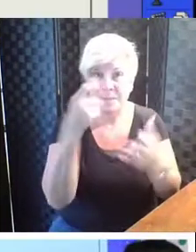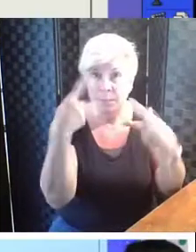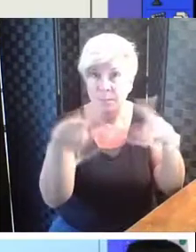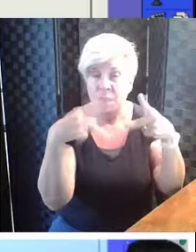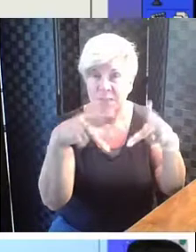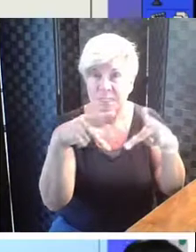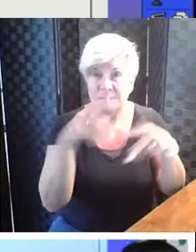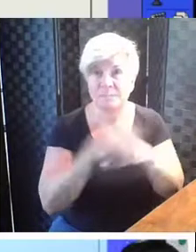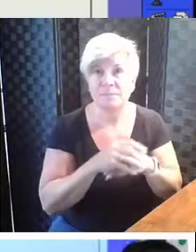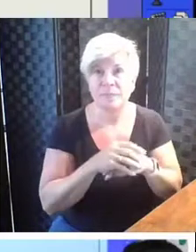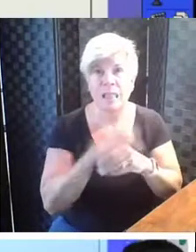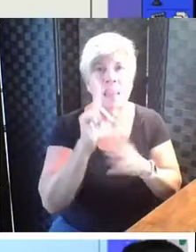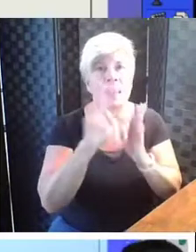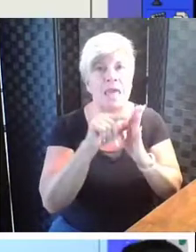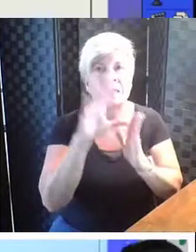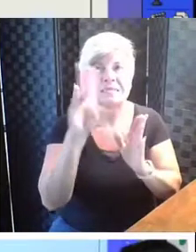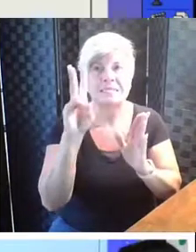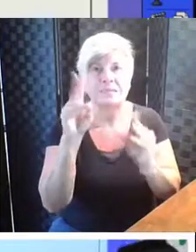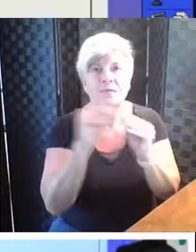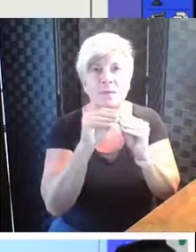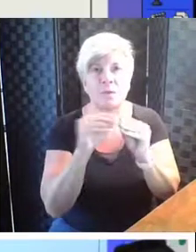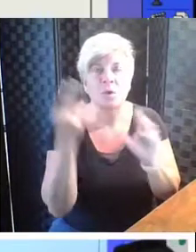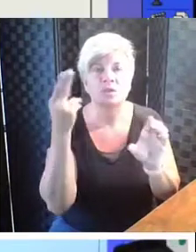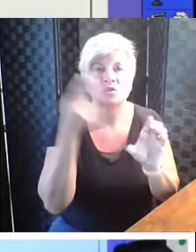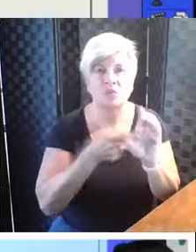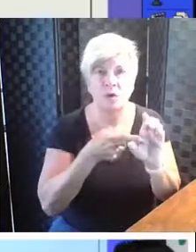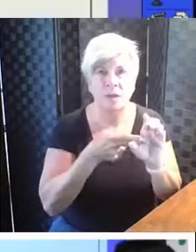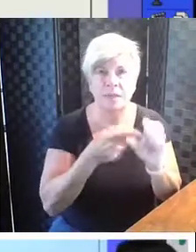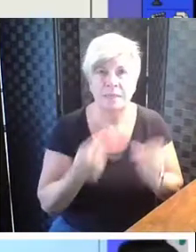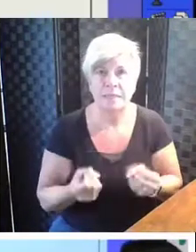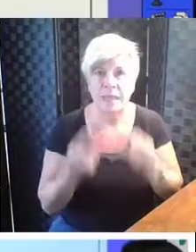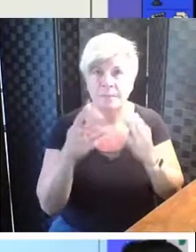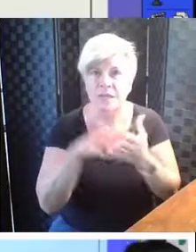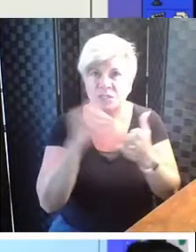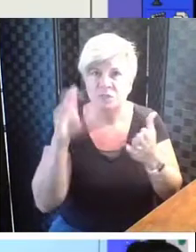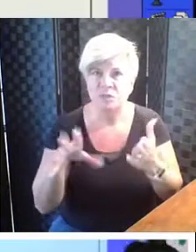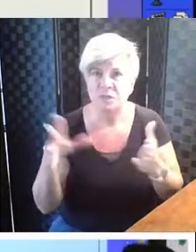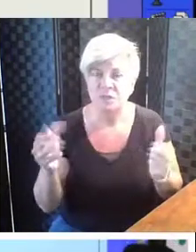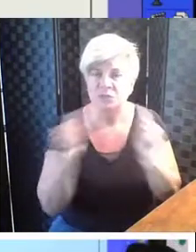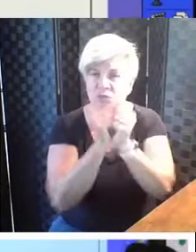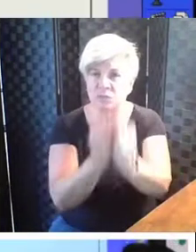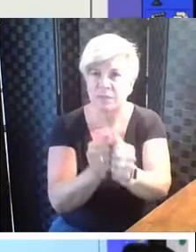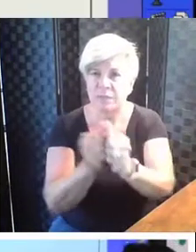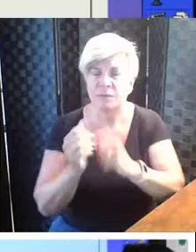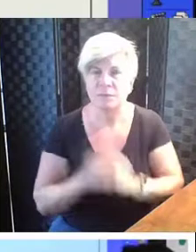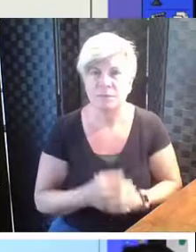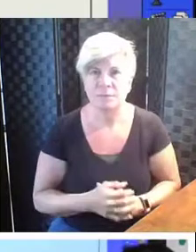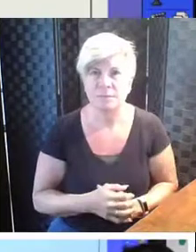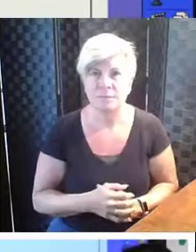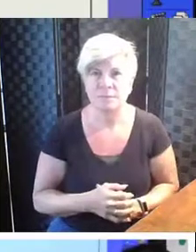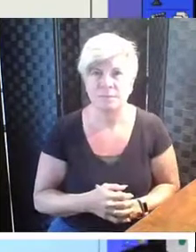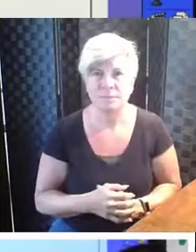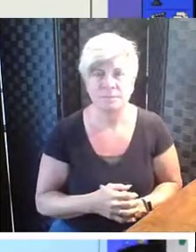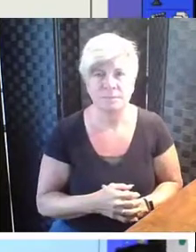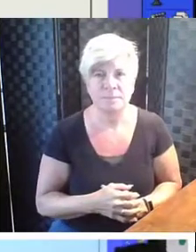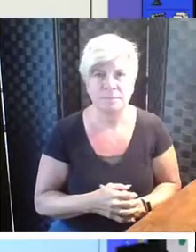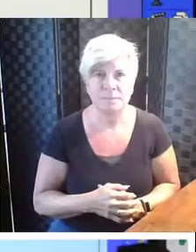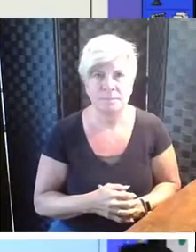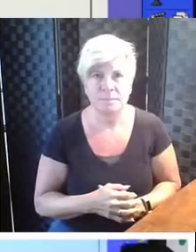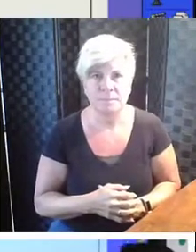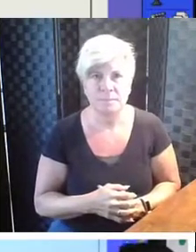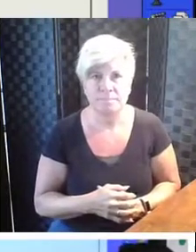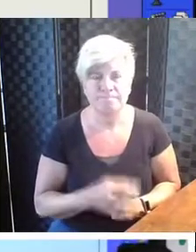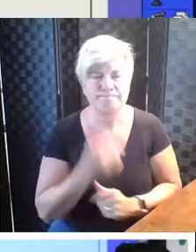grade. Later, 7 more students join the party. How many students were there all together?